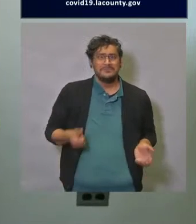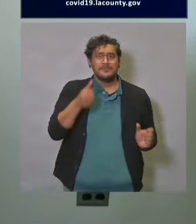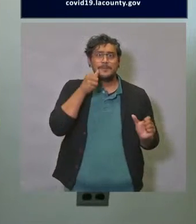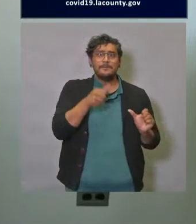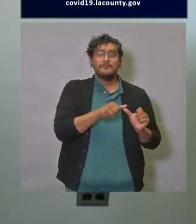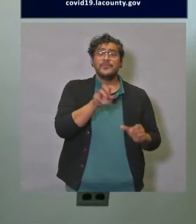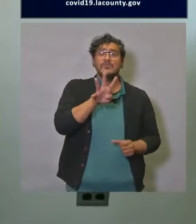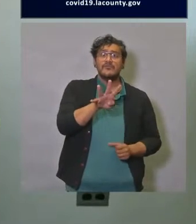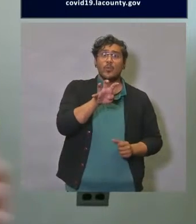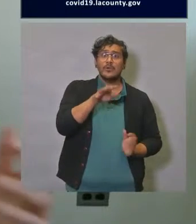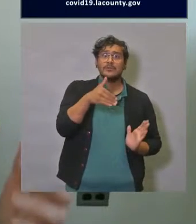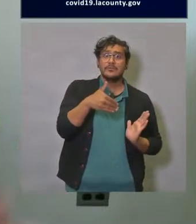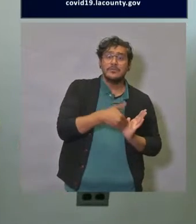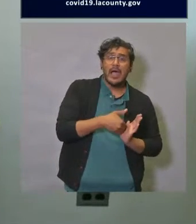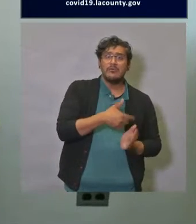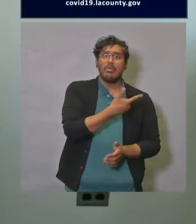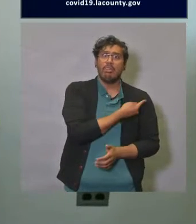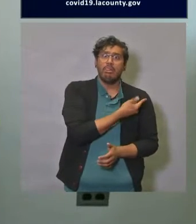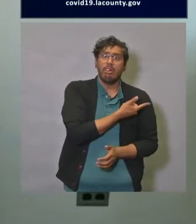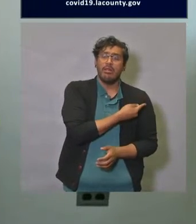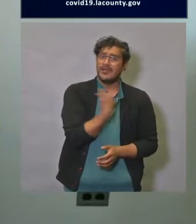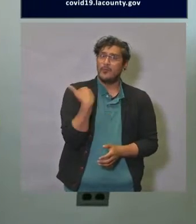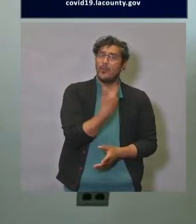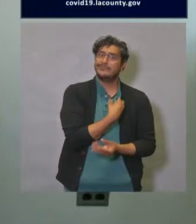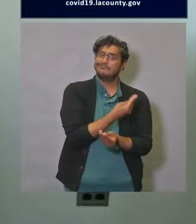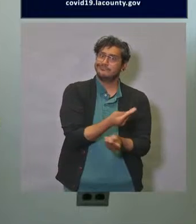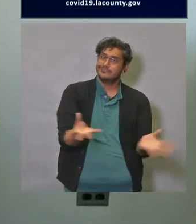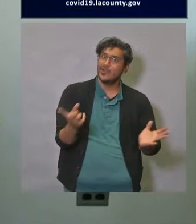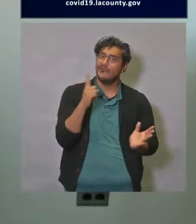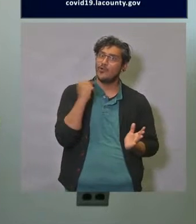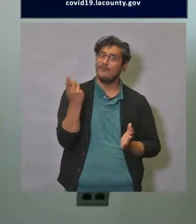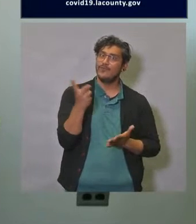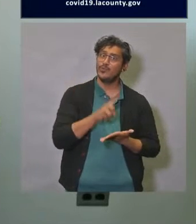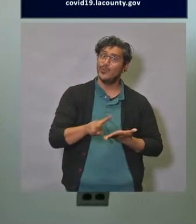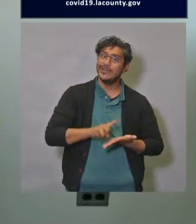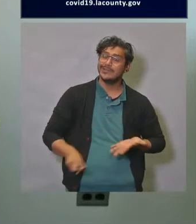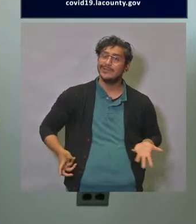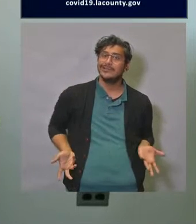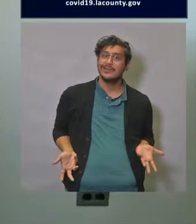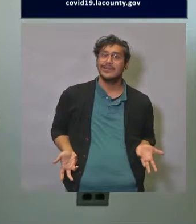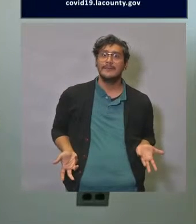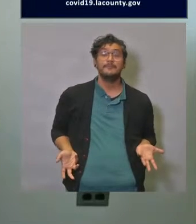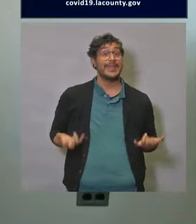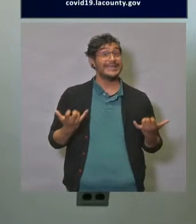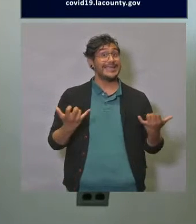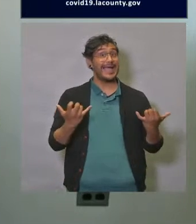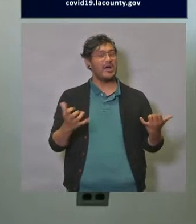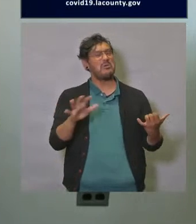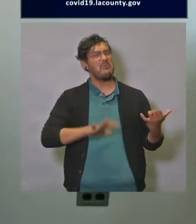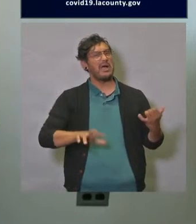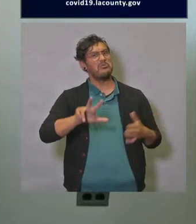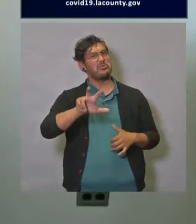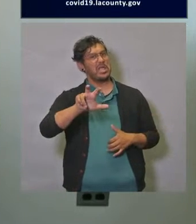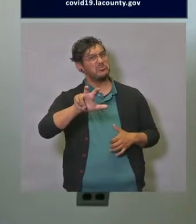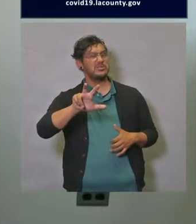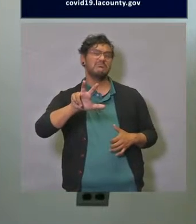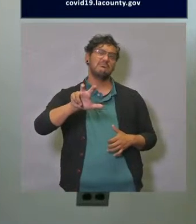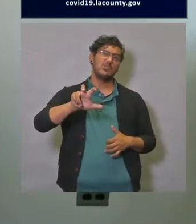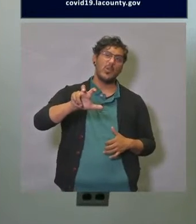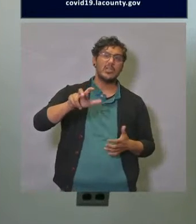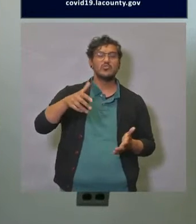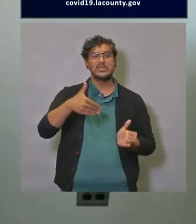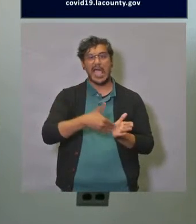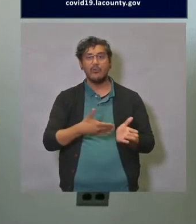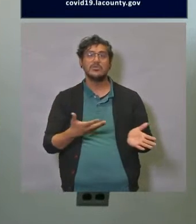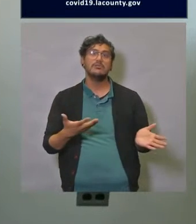400,000 doses of vaccine we were administering for a couple of weeks there. And we've been at about 300,000 doses for the